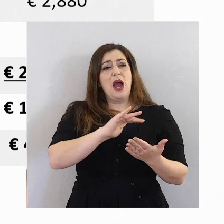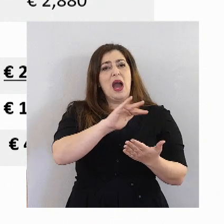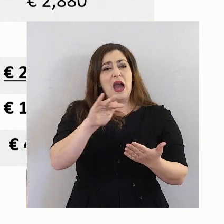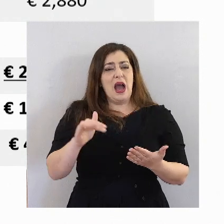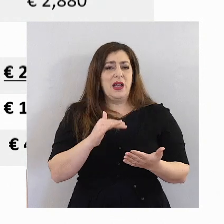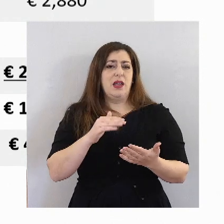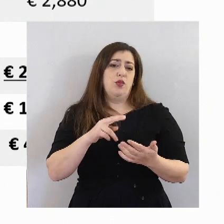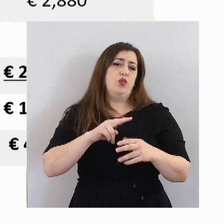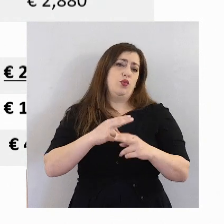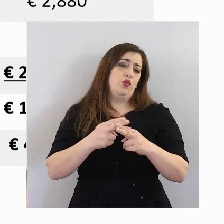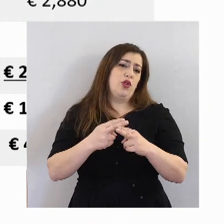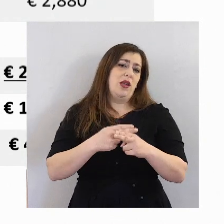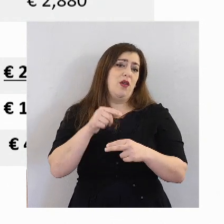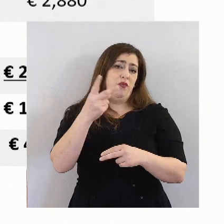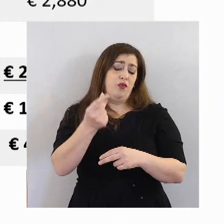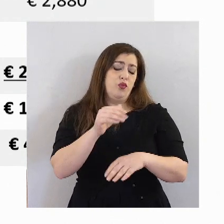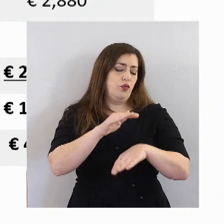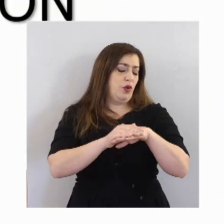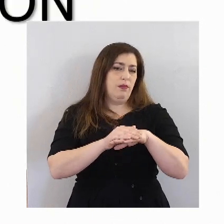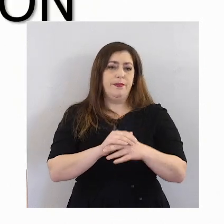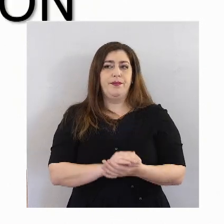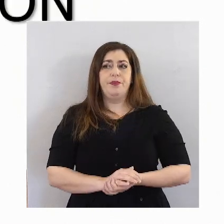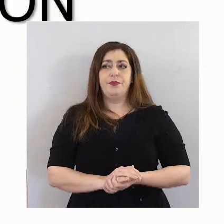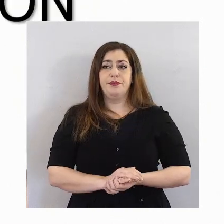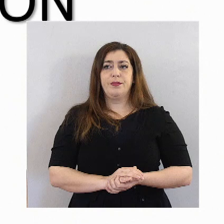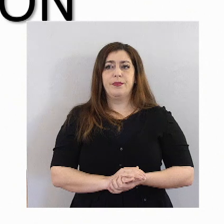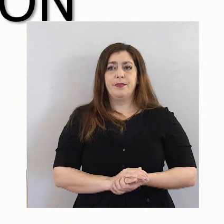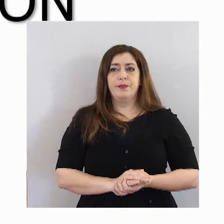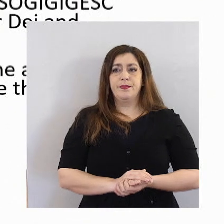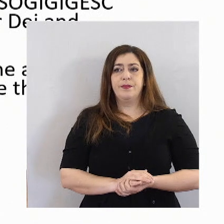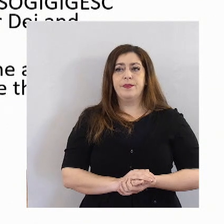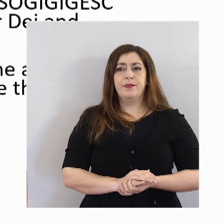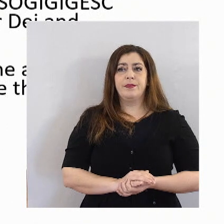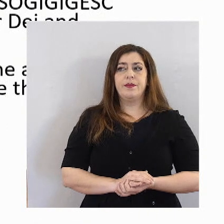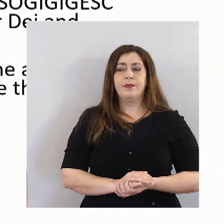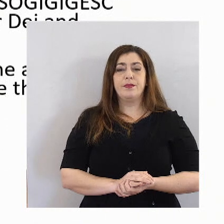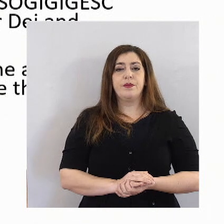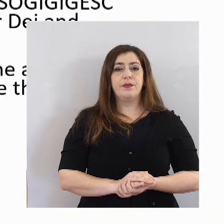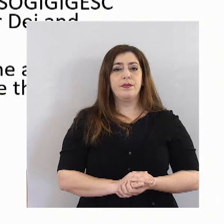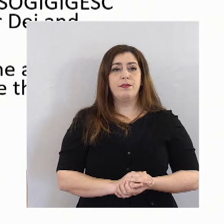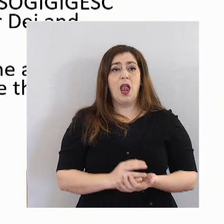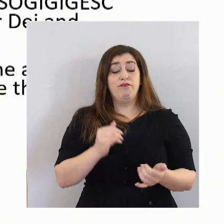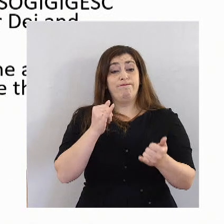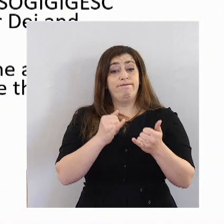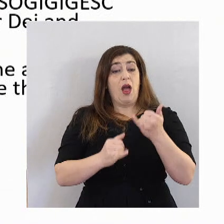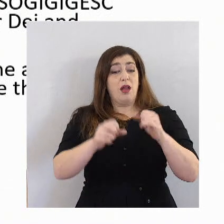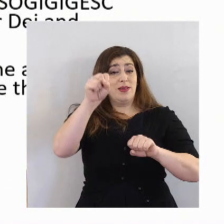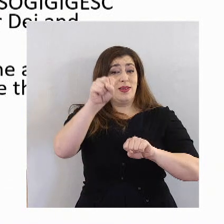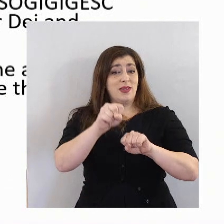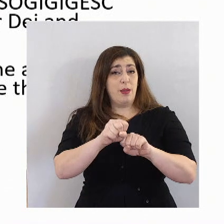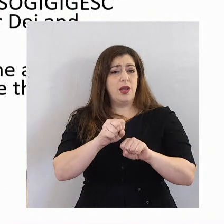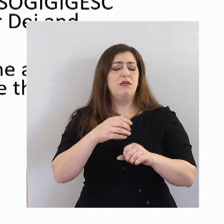utilized all of the funding. So just to perhaps highlight a few